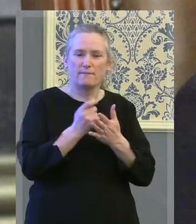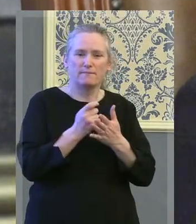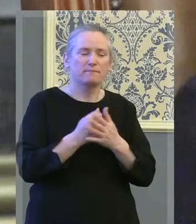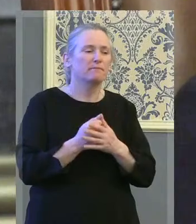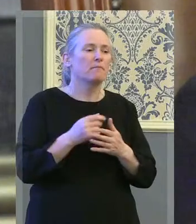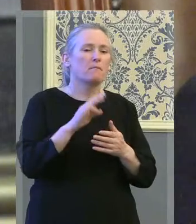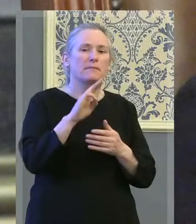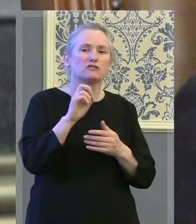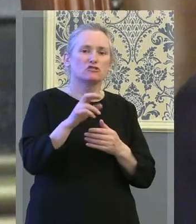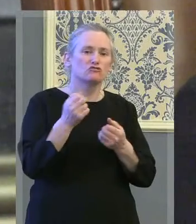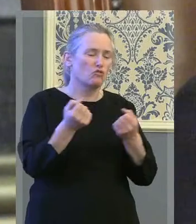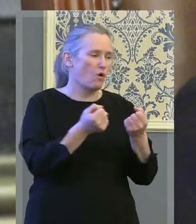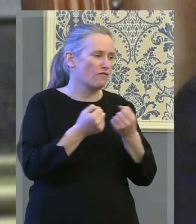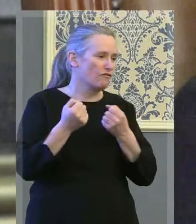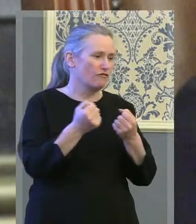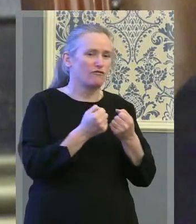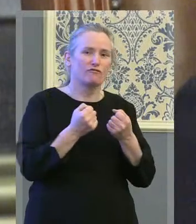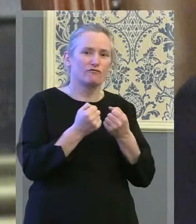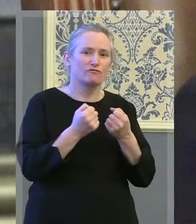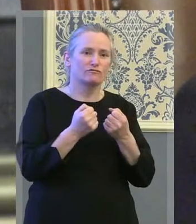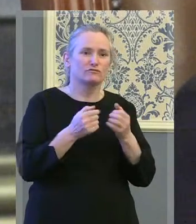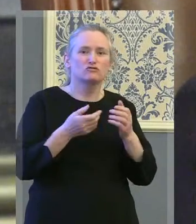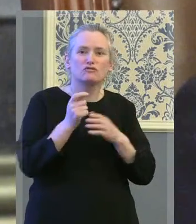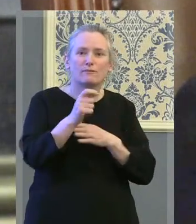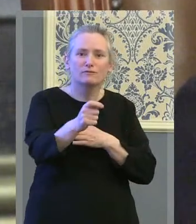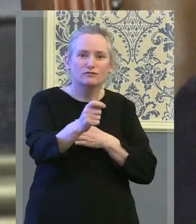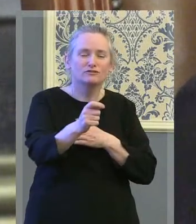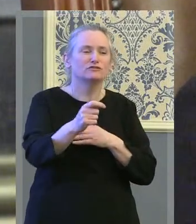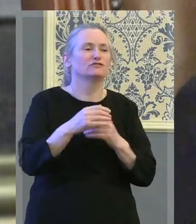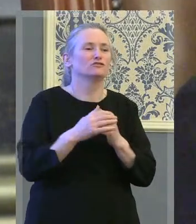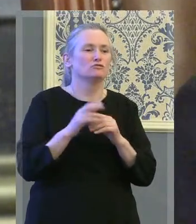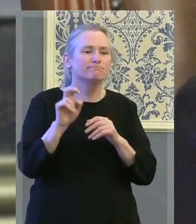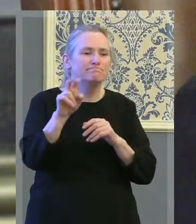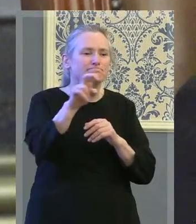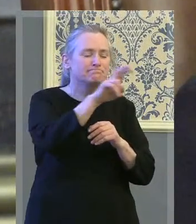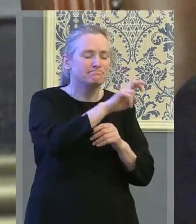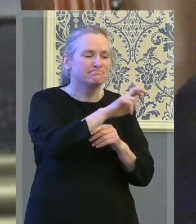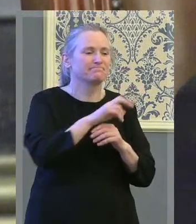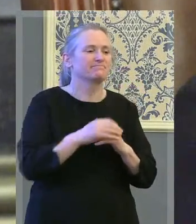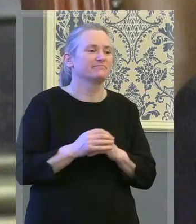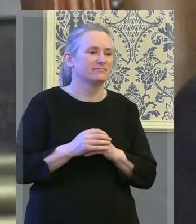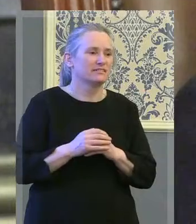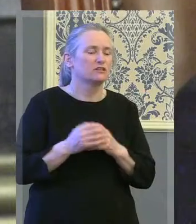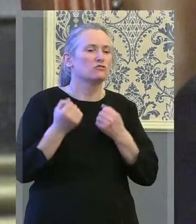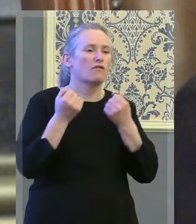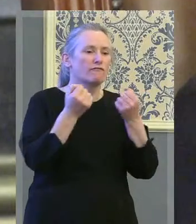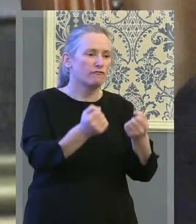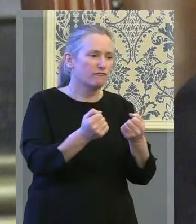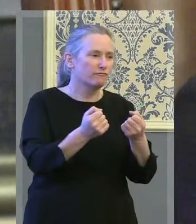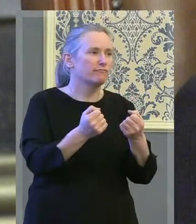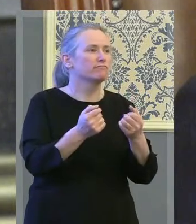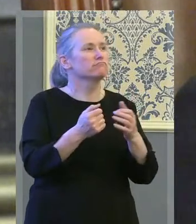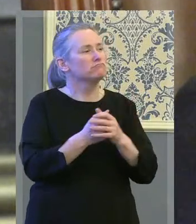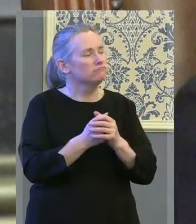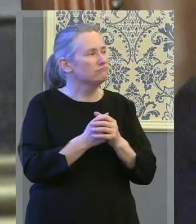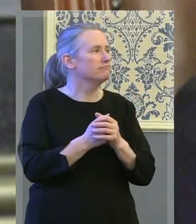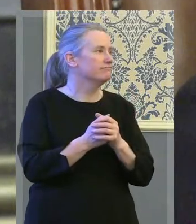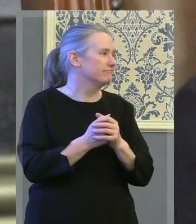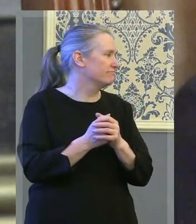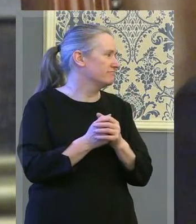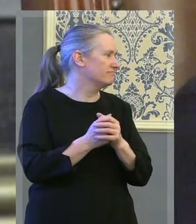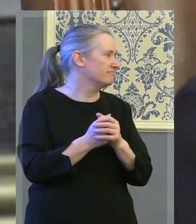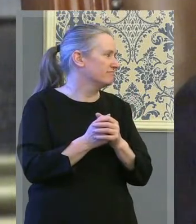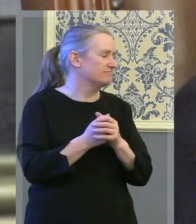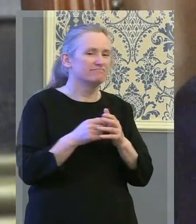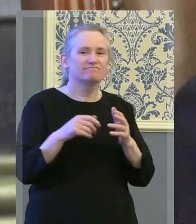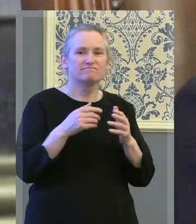drove, so he had a car, so we could take trips to various places. And we went to Killarney, I remember. We went to Killarney, had a really good time.